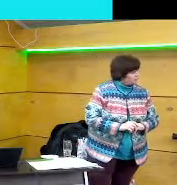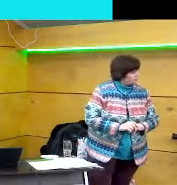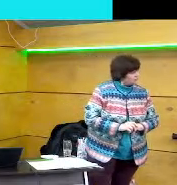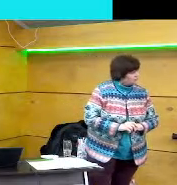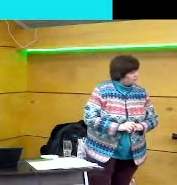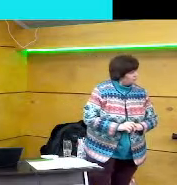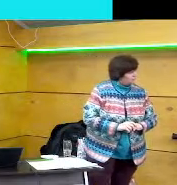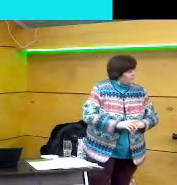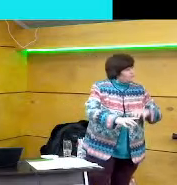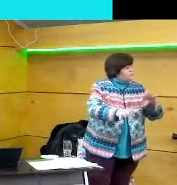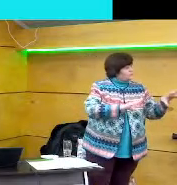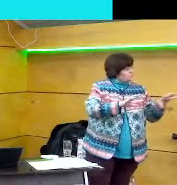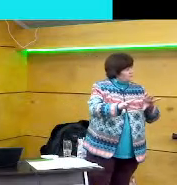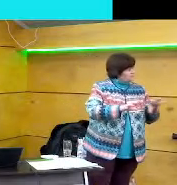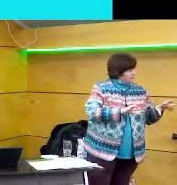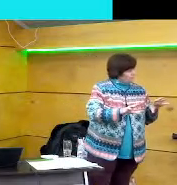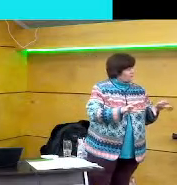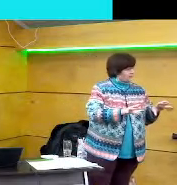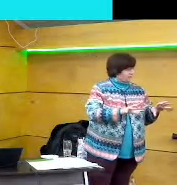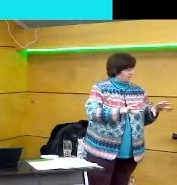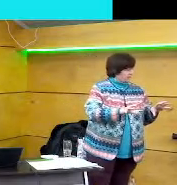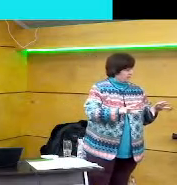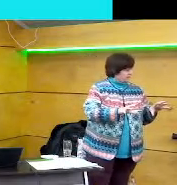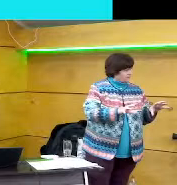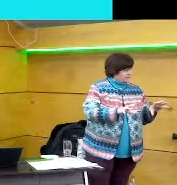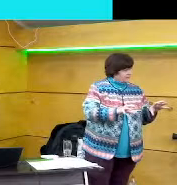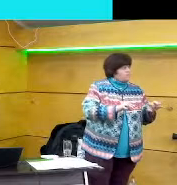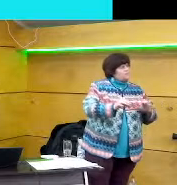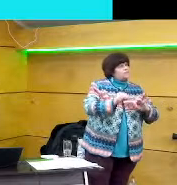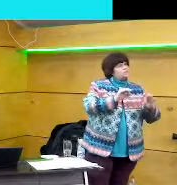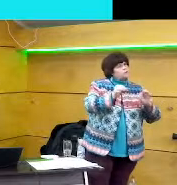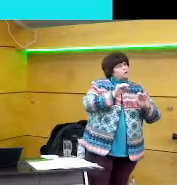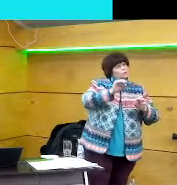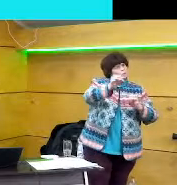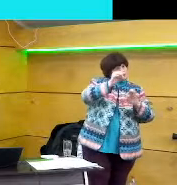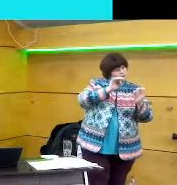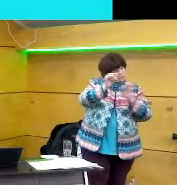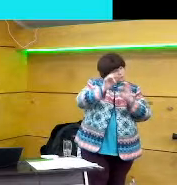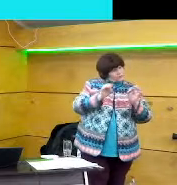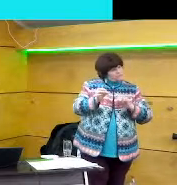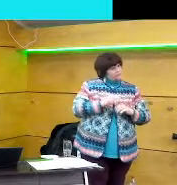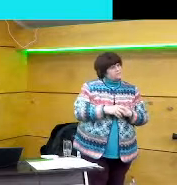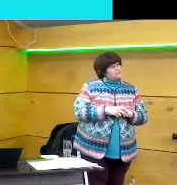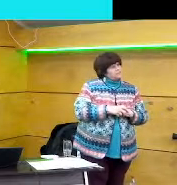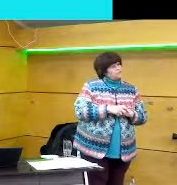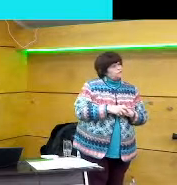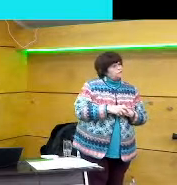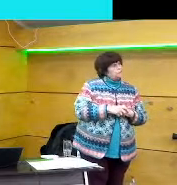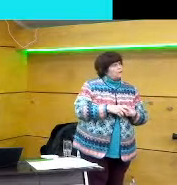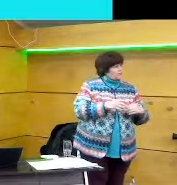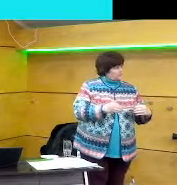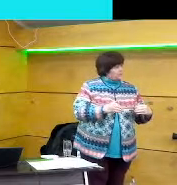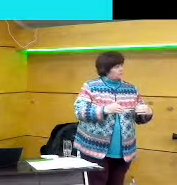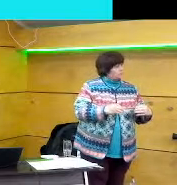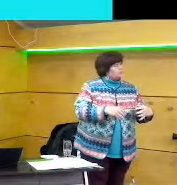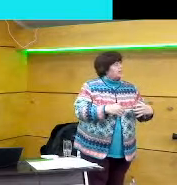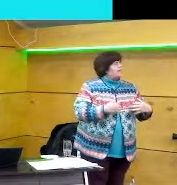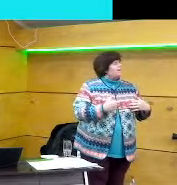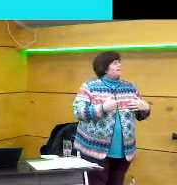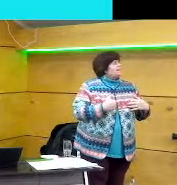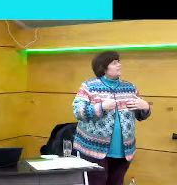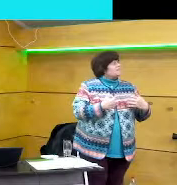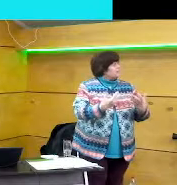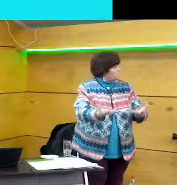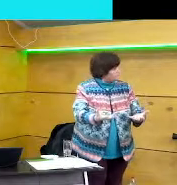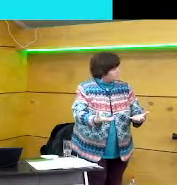best? You give them an example like that, and then they'll know what to do on theirs so